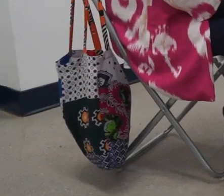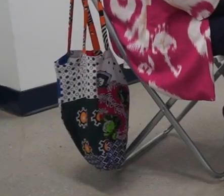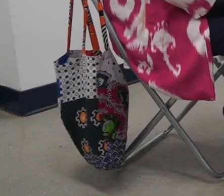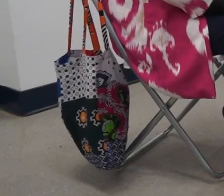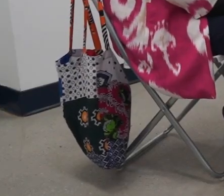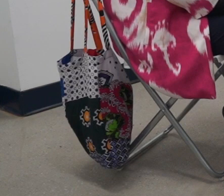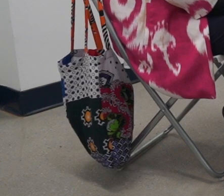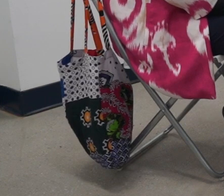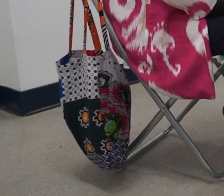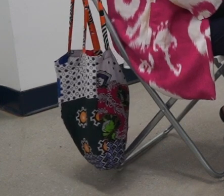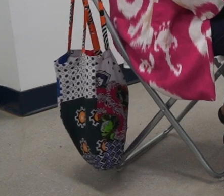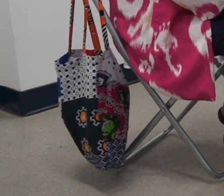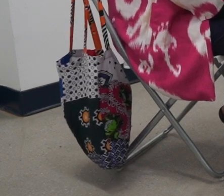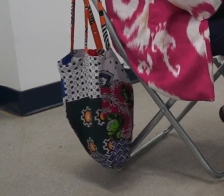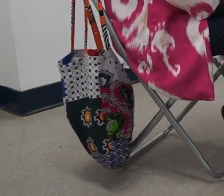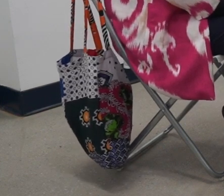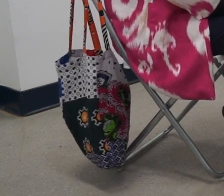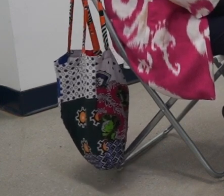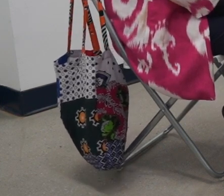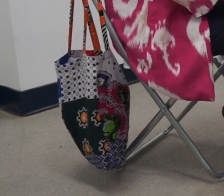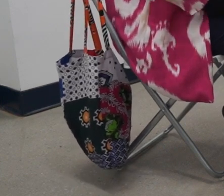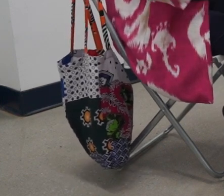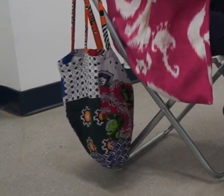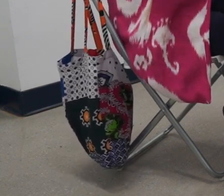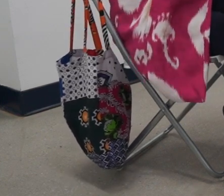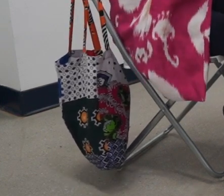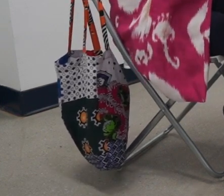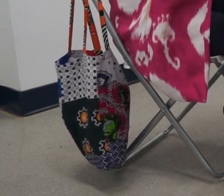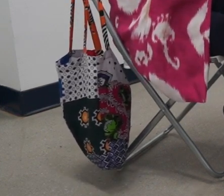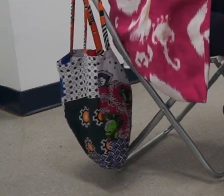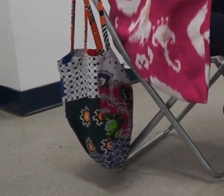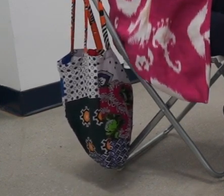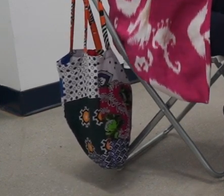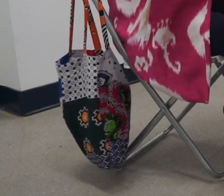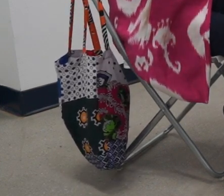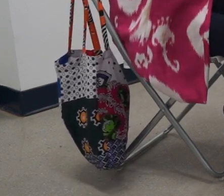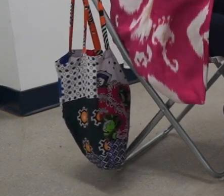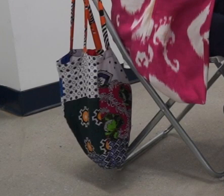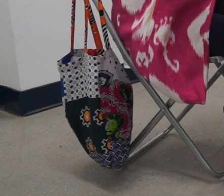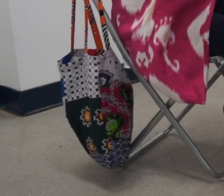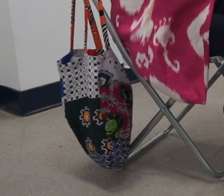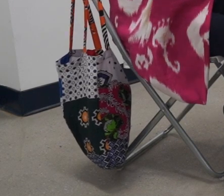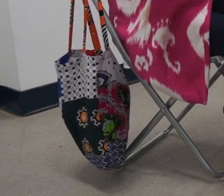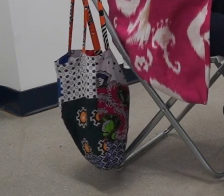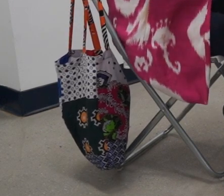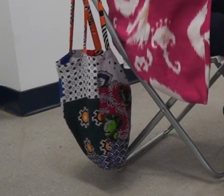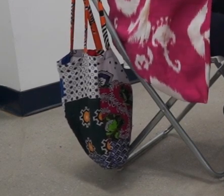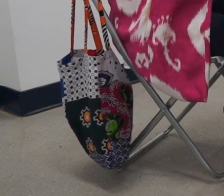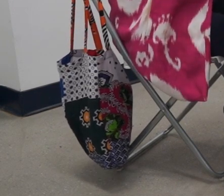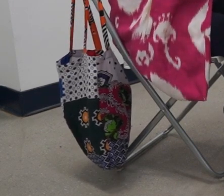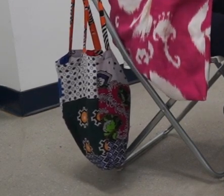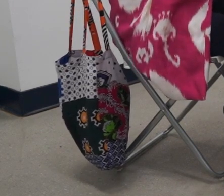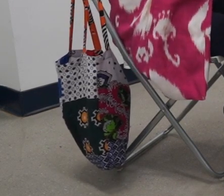college, because as I was just sharing just before we got started, a lot of like just deciding where to go, like so